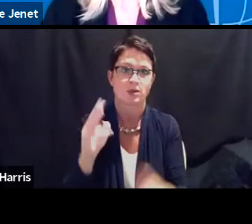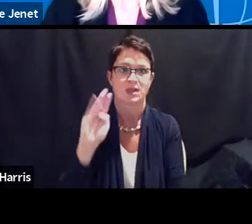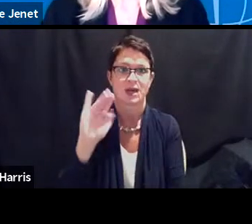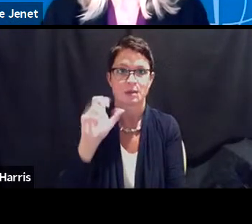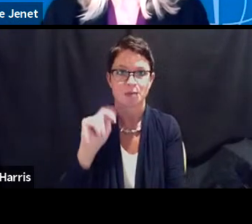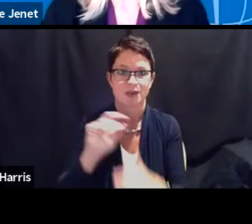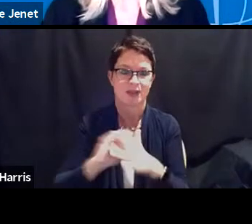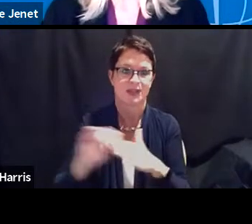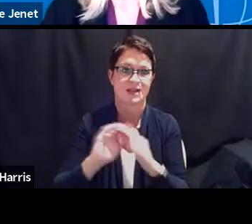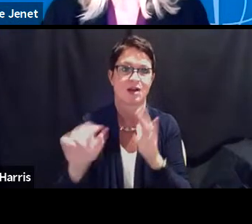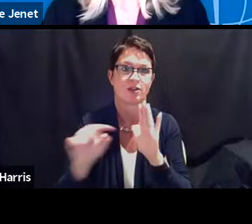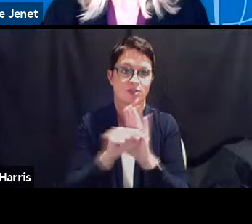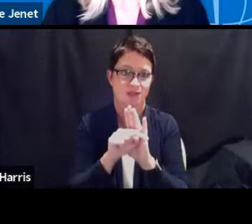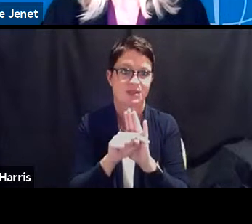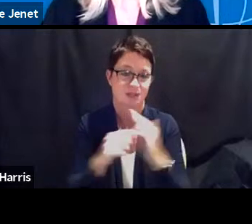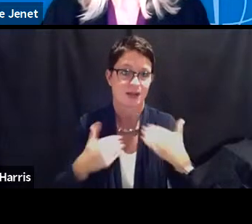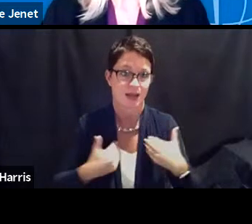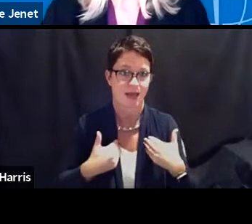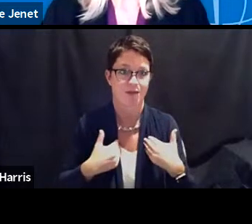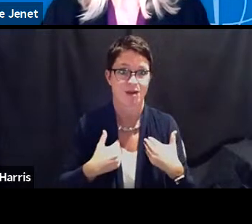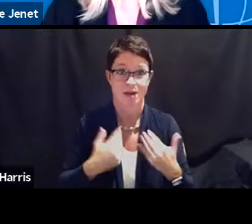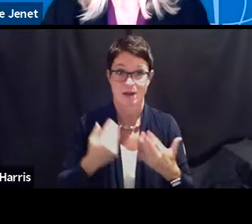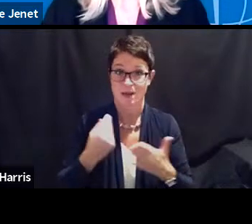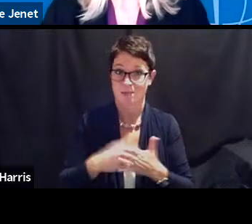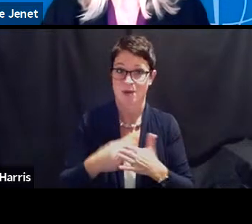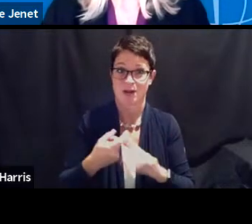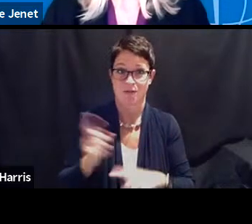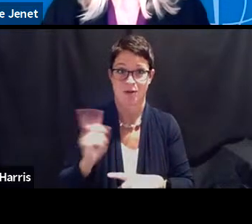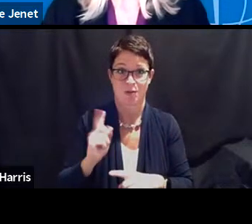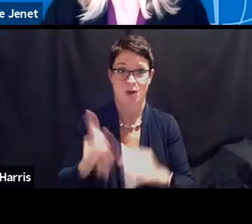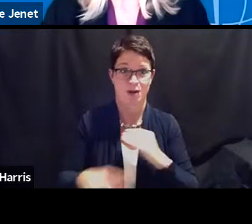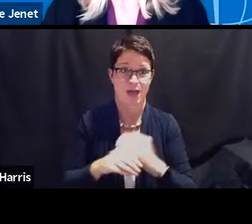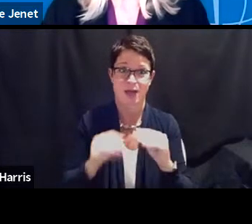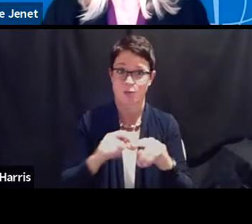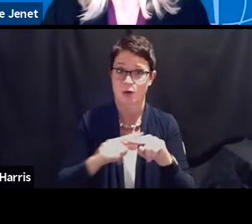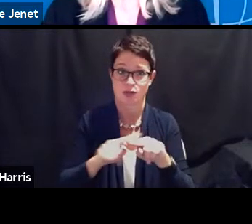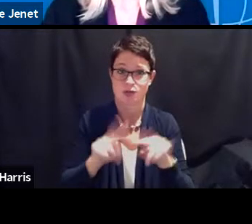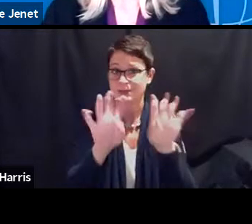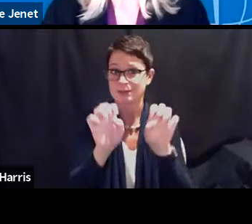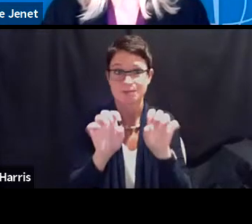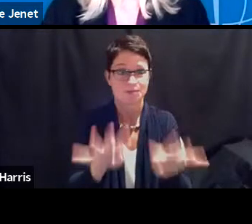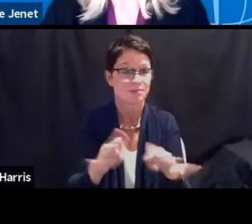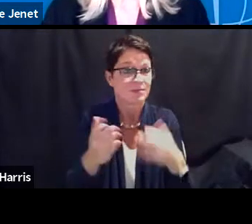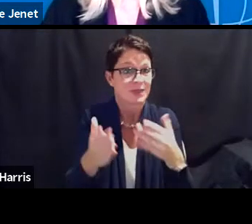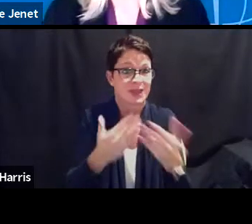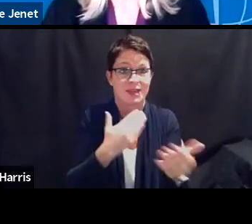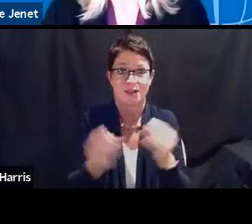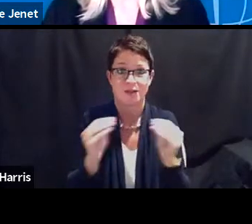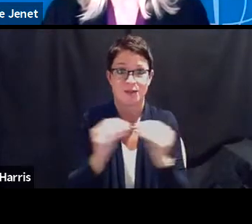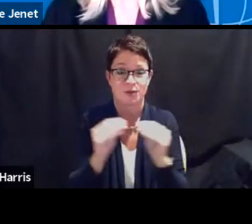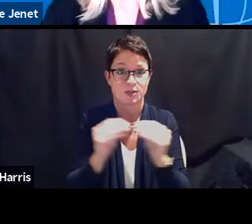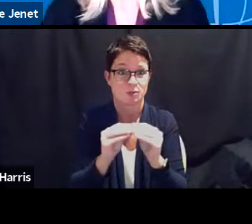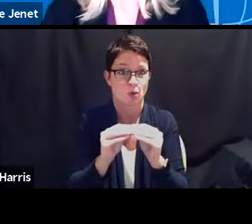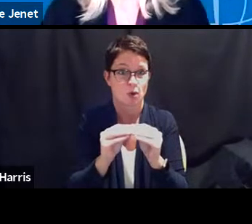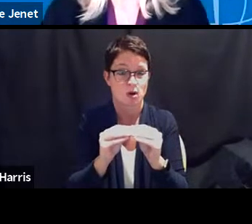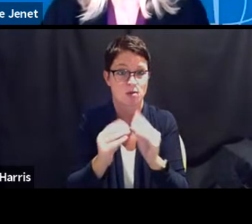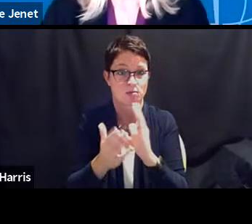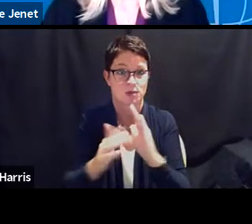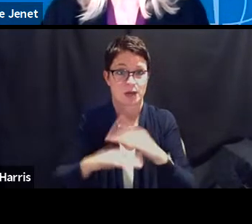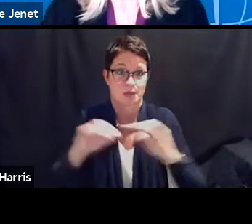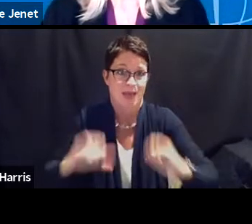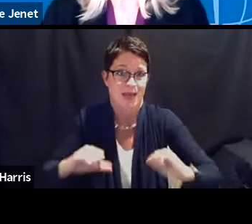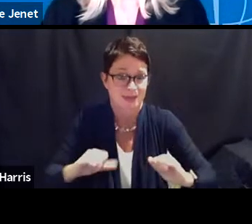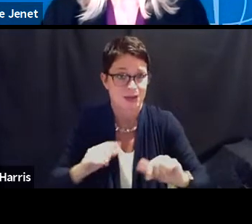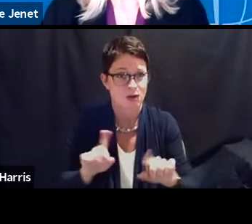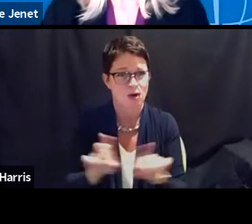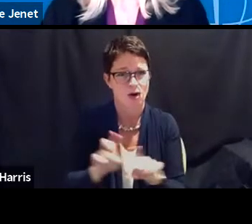deficit. So I don't know where they're going to get the funding to run more trains, even if there was more capacity. And we